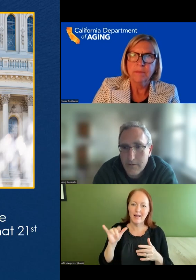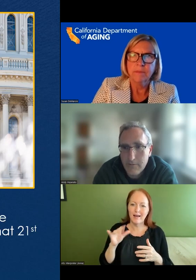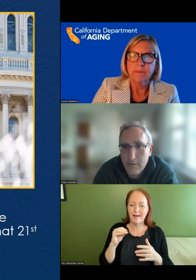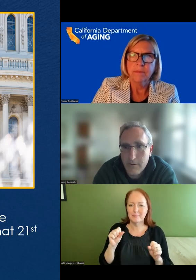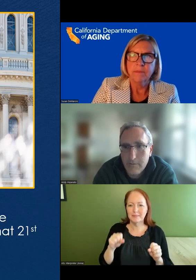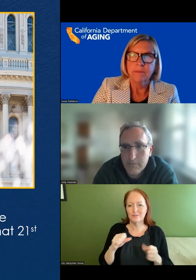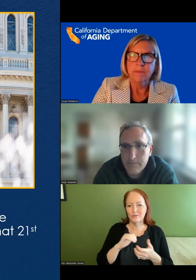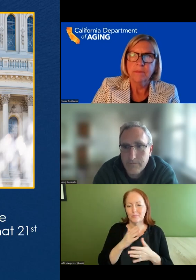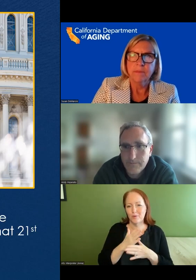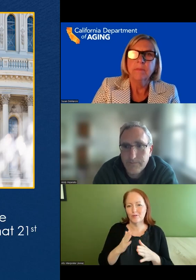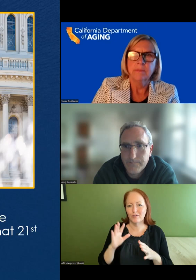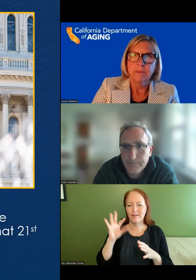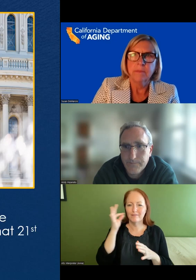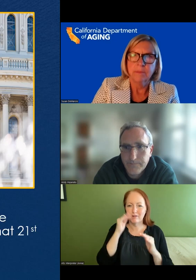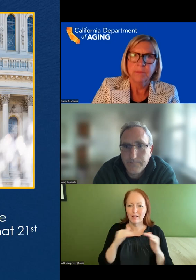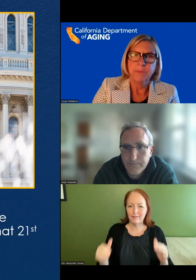partners at the federal level.